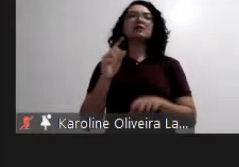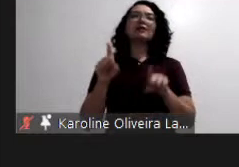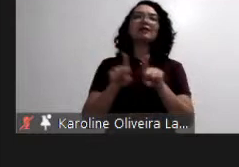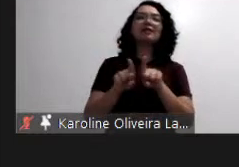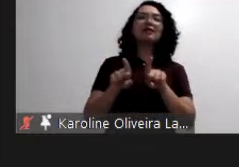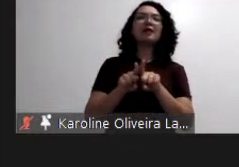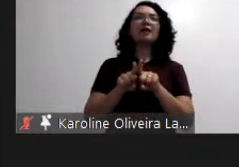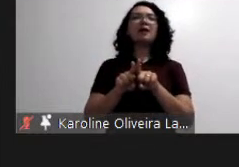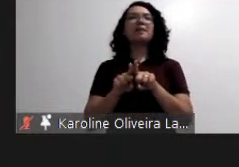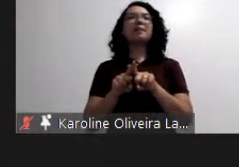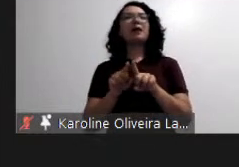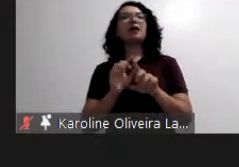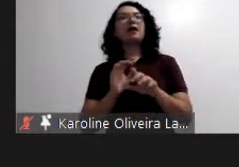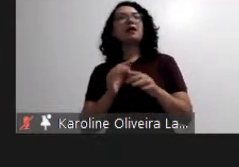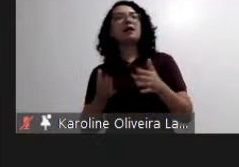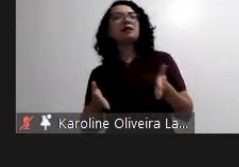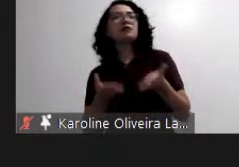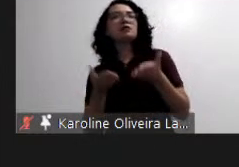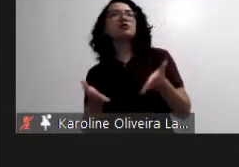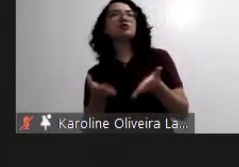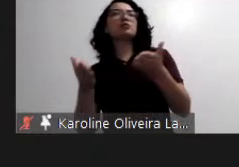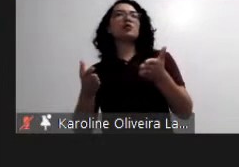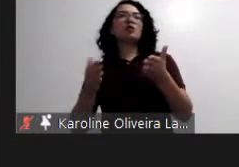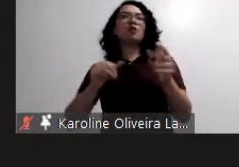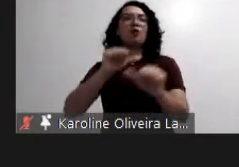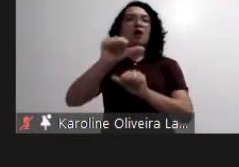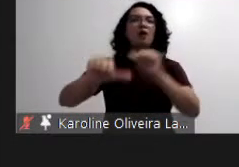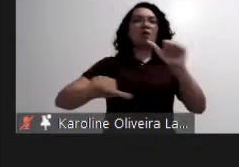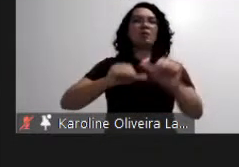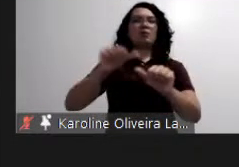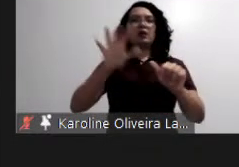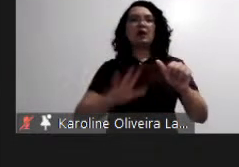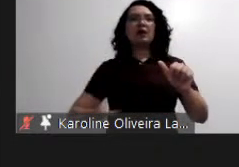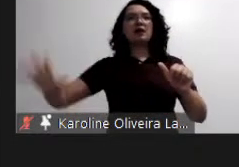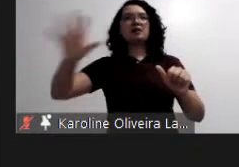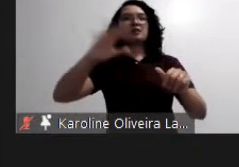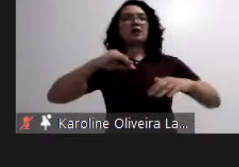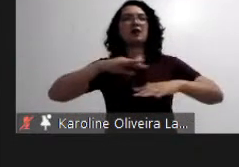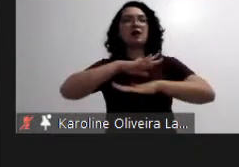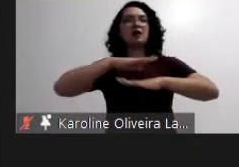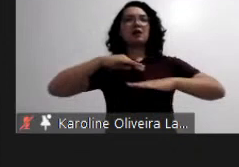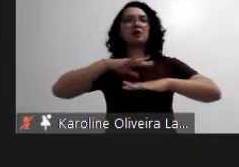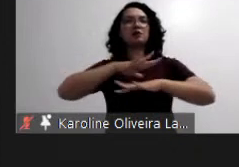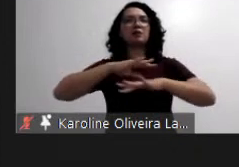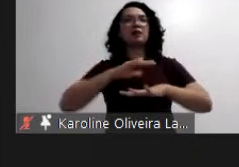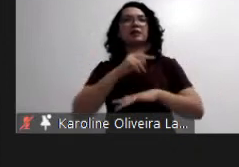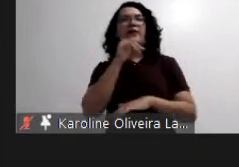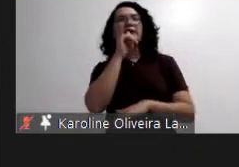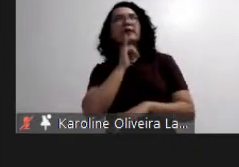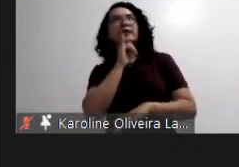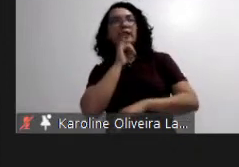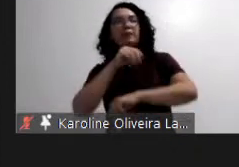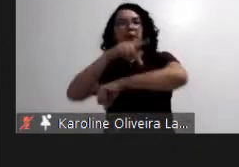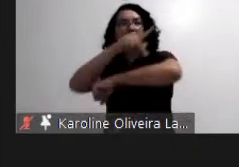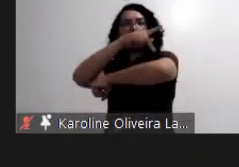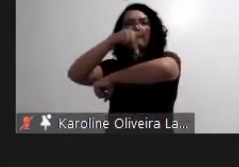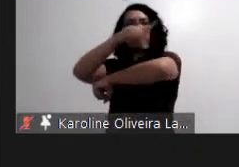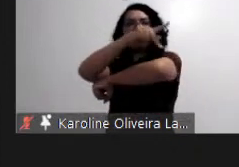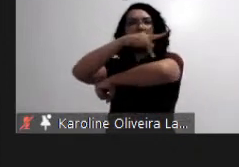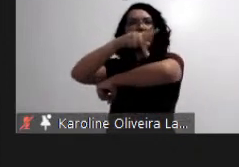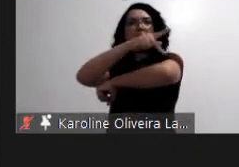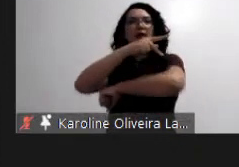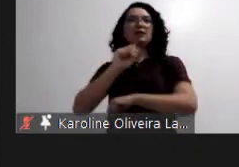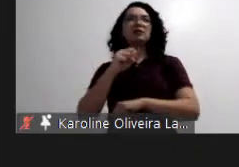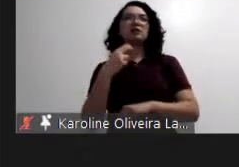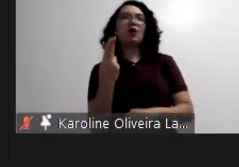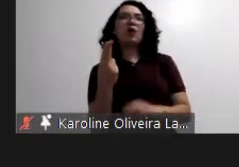the ideas of free-flowing spaces, native planting was embraced. And again, Burle Marx very